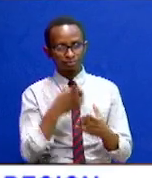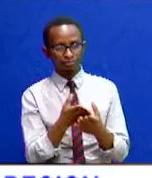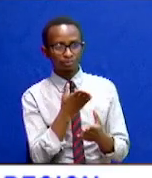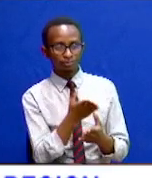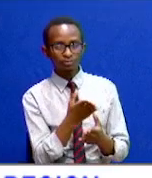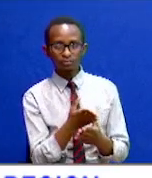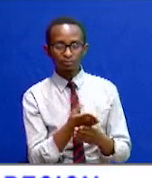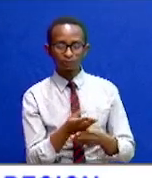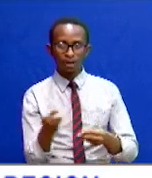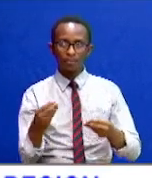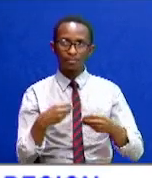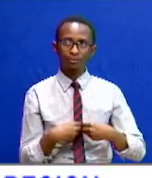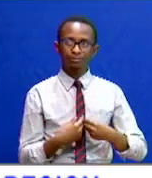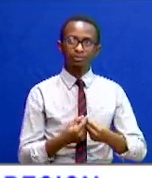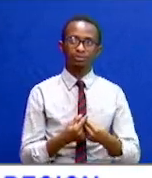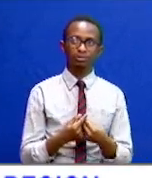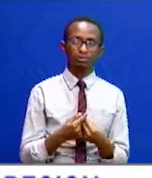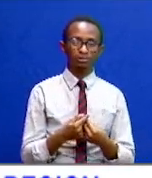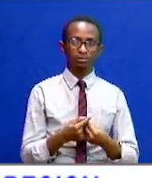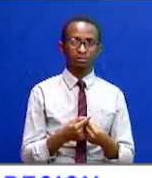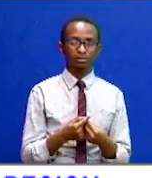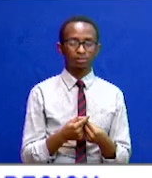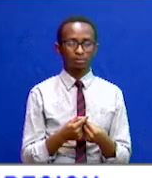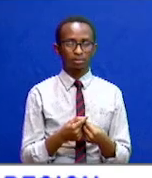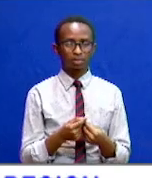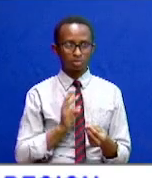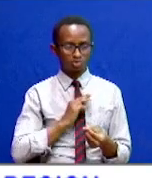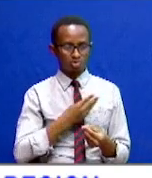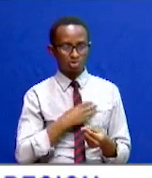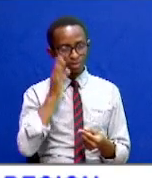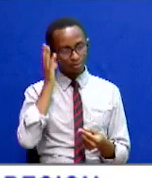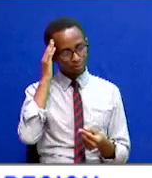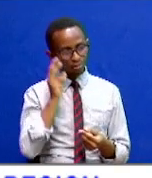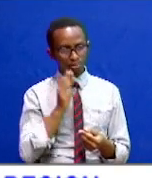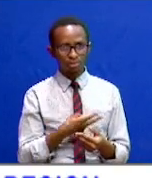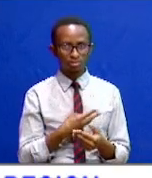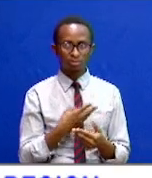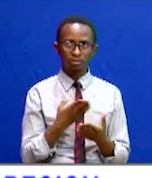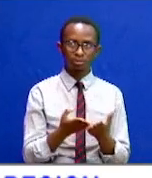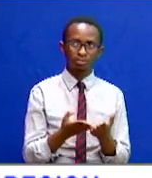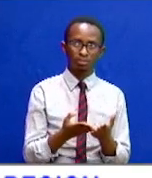these pests. Capacity is the most important factor. We are where we are because of our capacity.